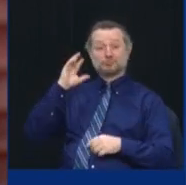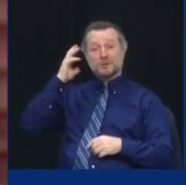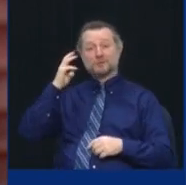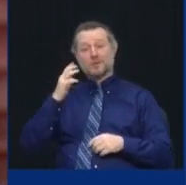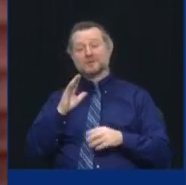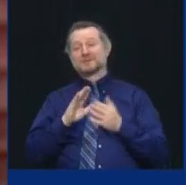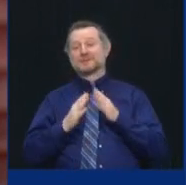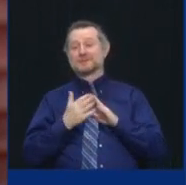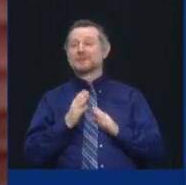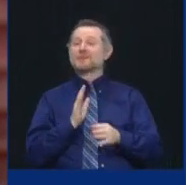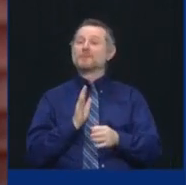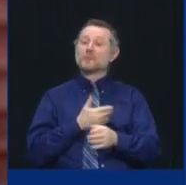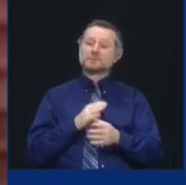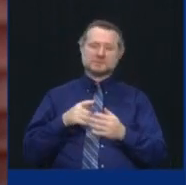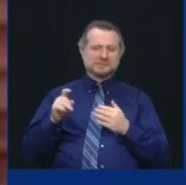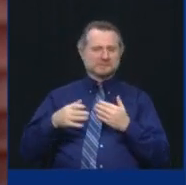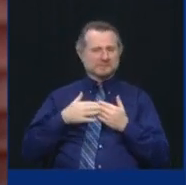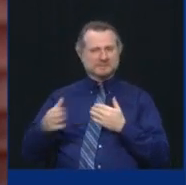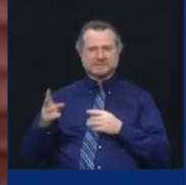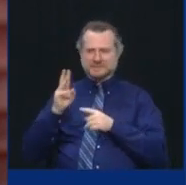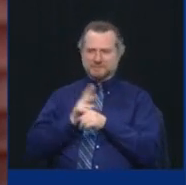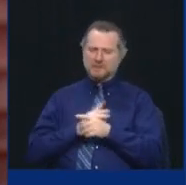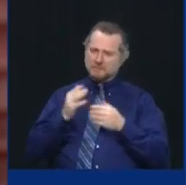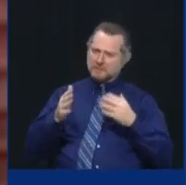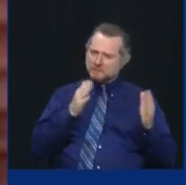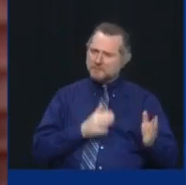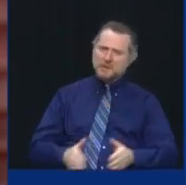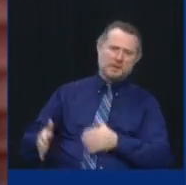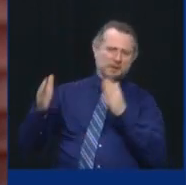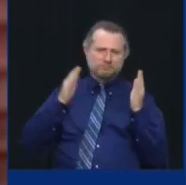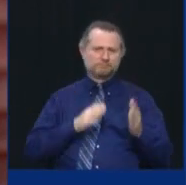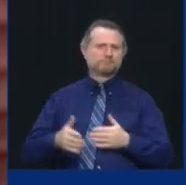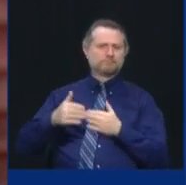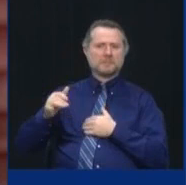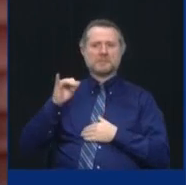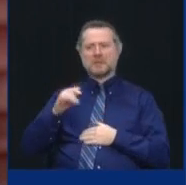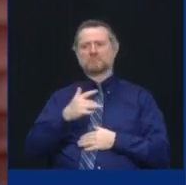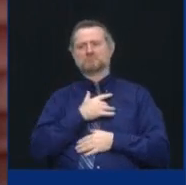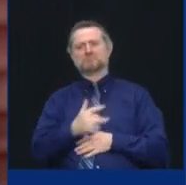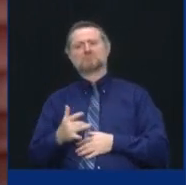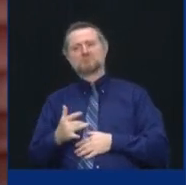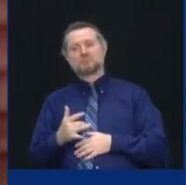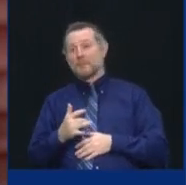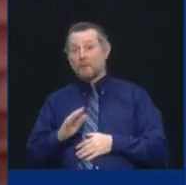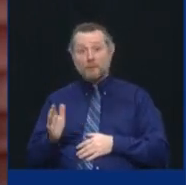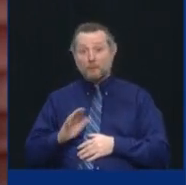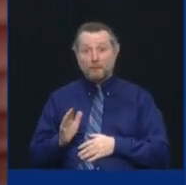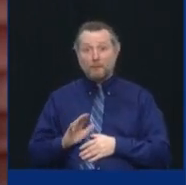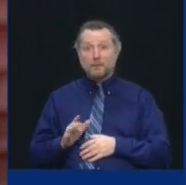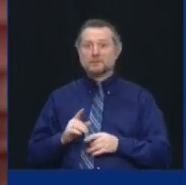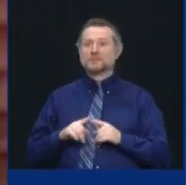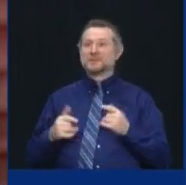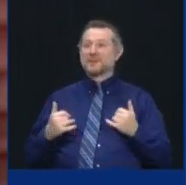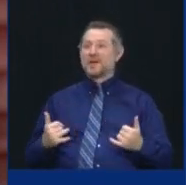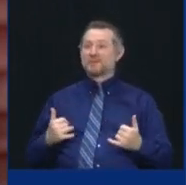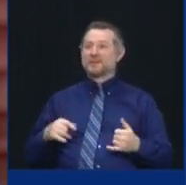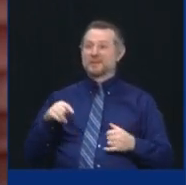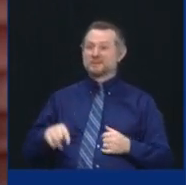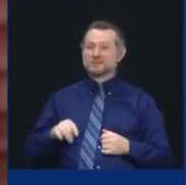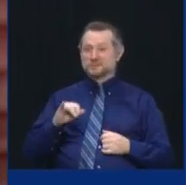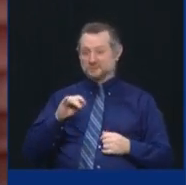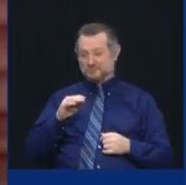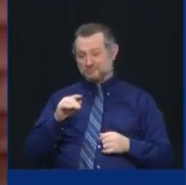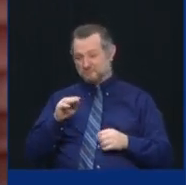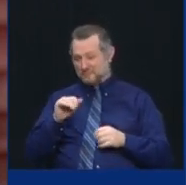well, I need, you know, 6 months, I have to plan. But that New York mojo, that New York spirit